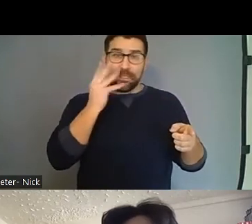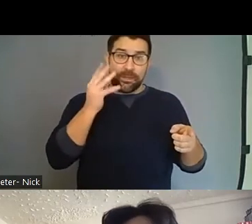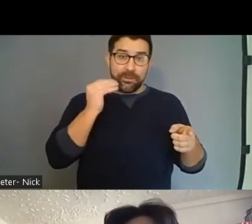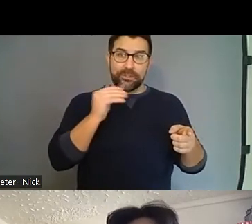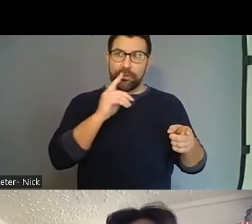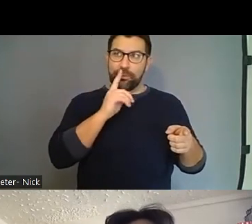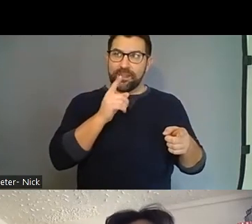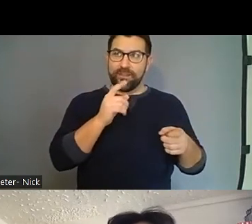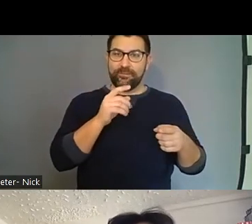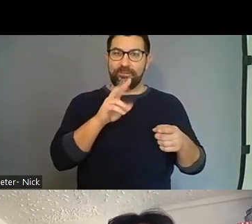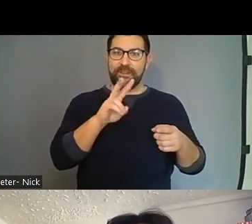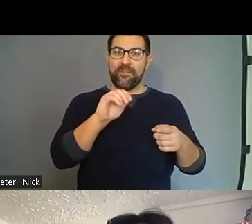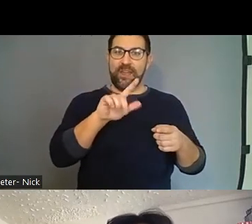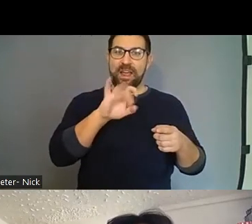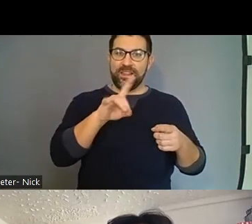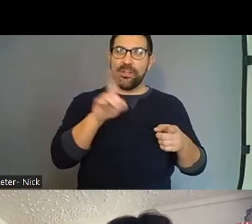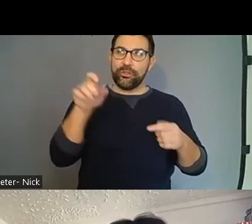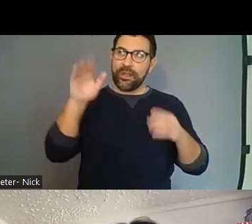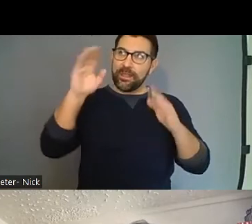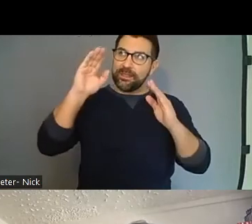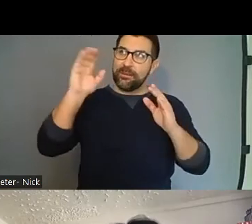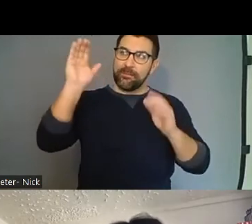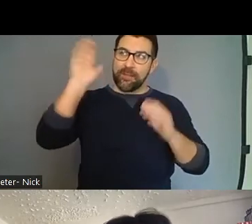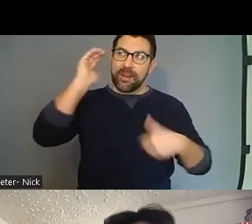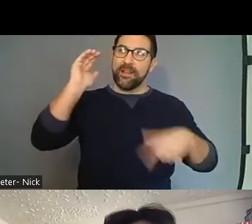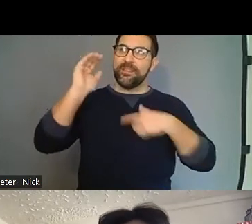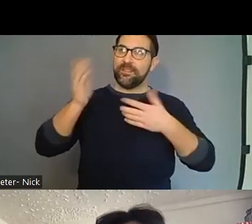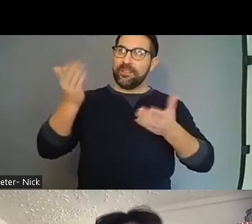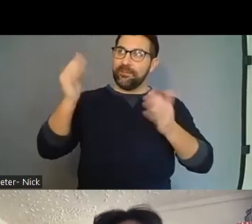should listen to. And so I'll pass it on to Rommy now.